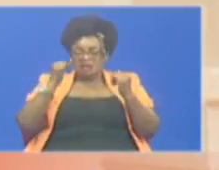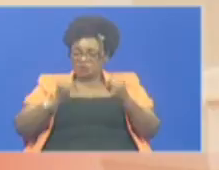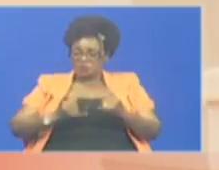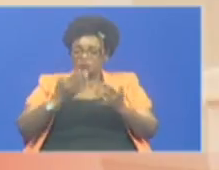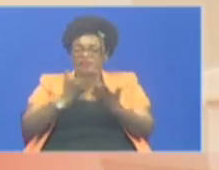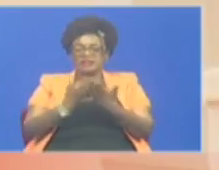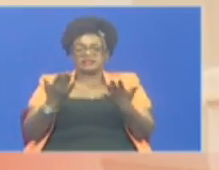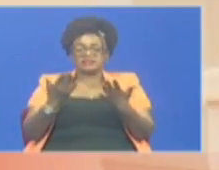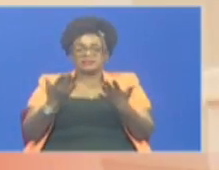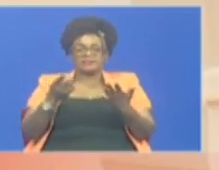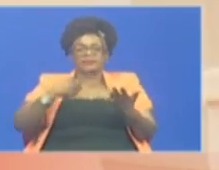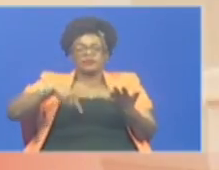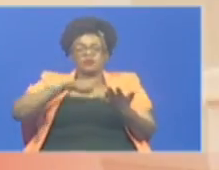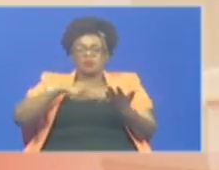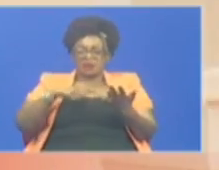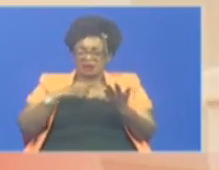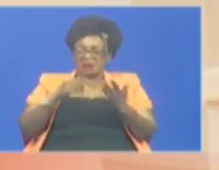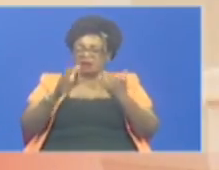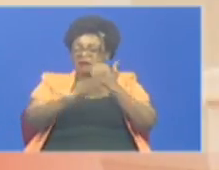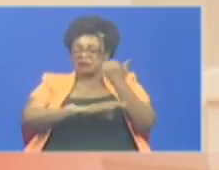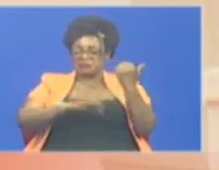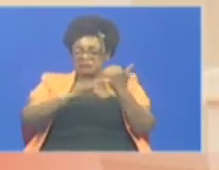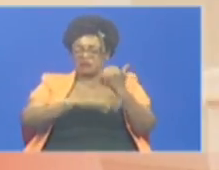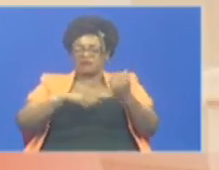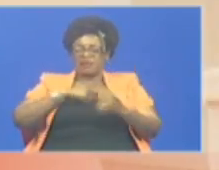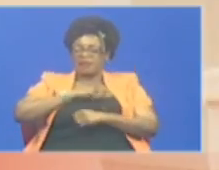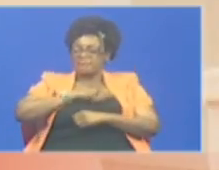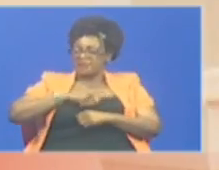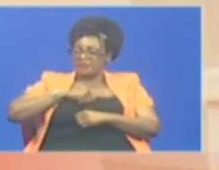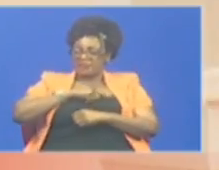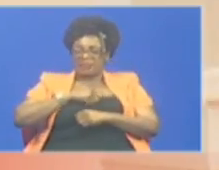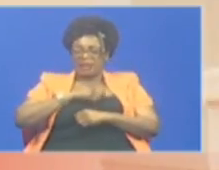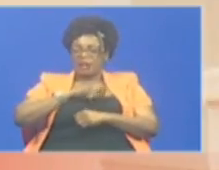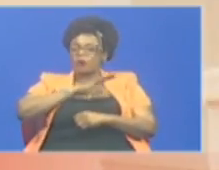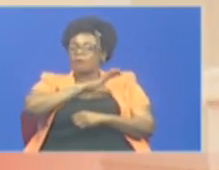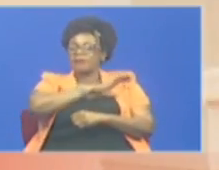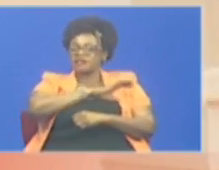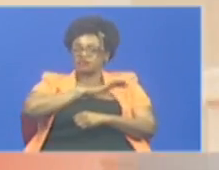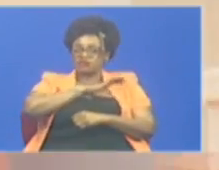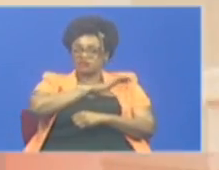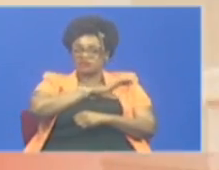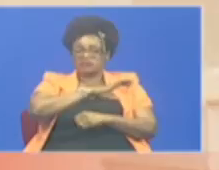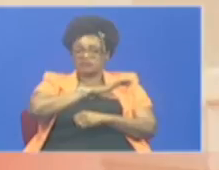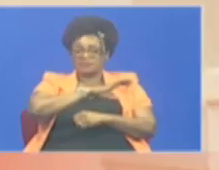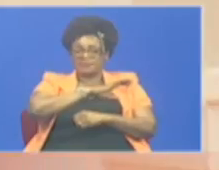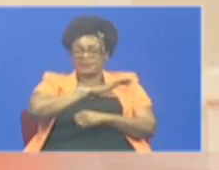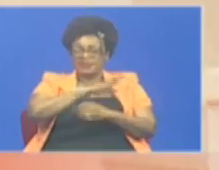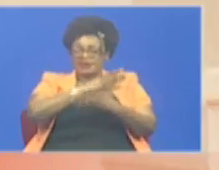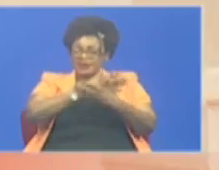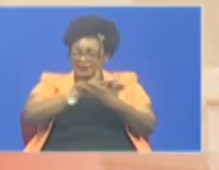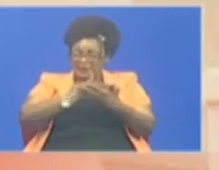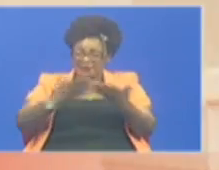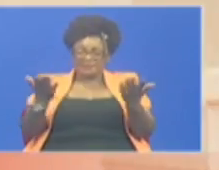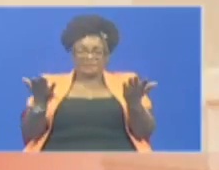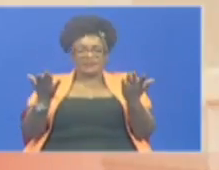are a country of empathy and compassion. In every corner of our